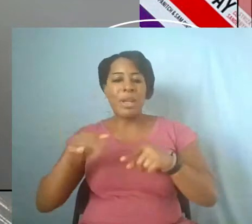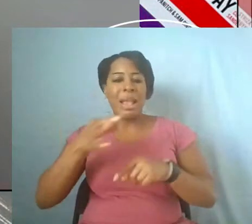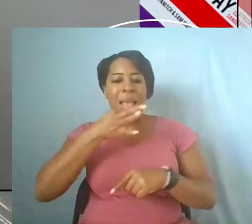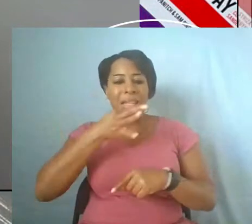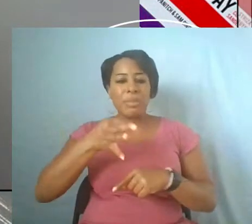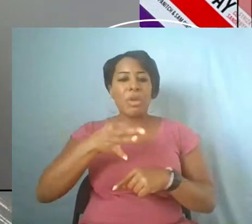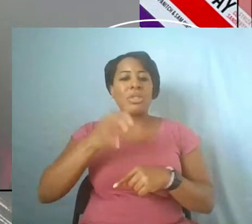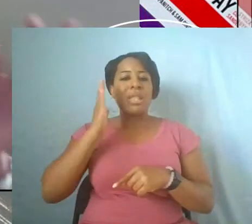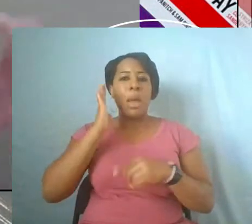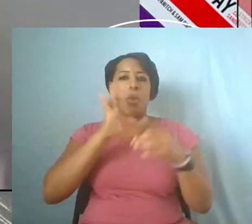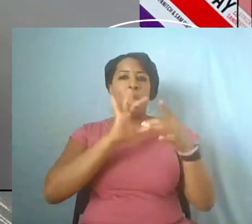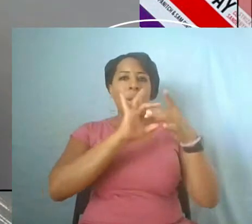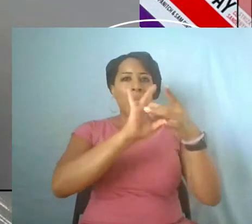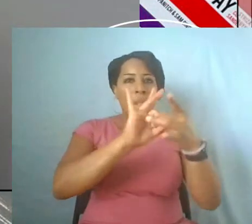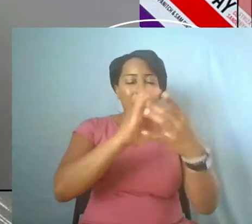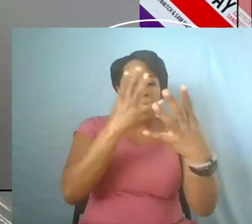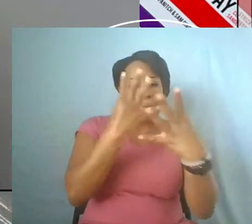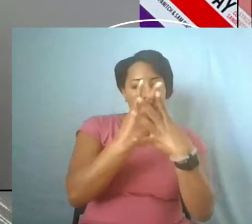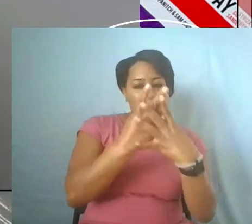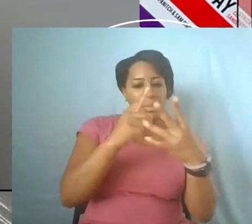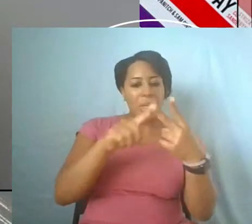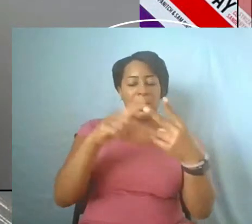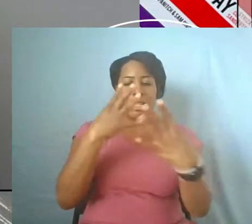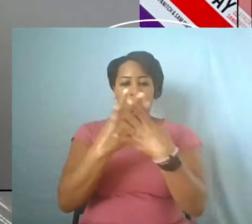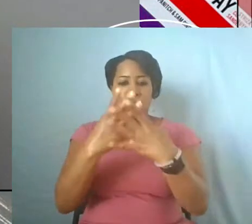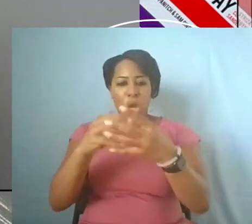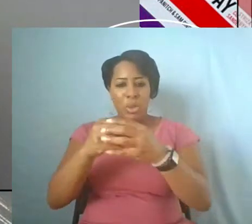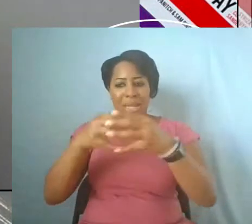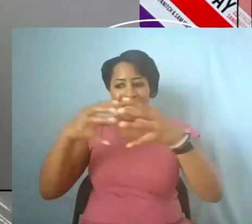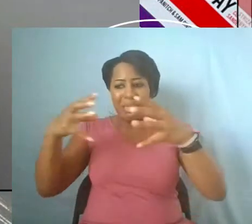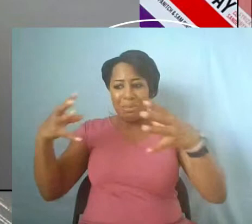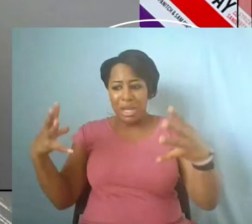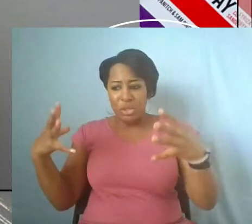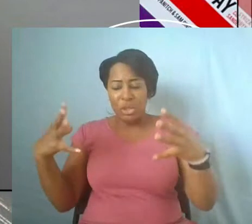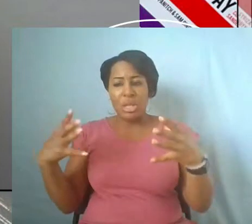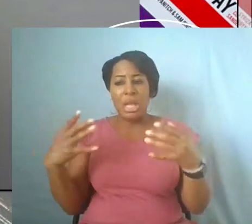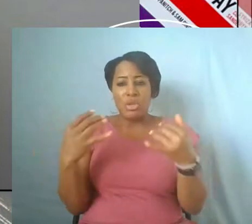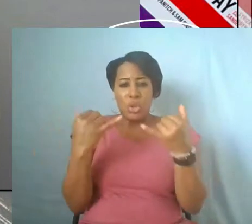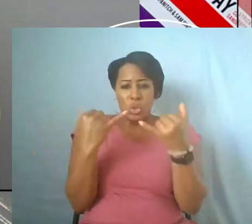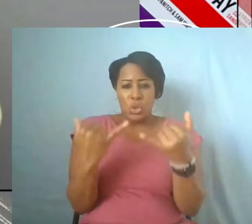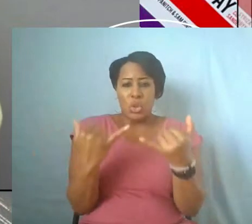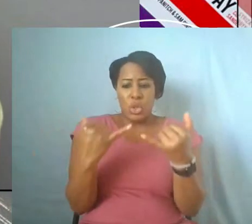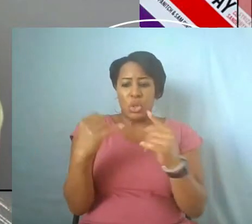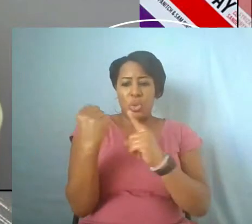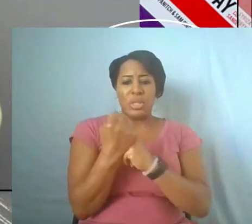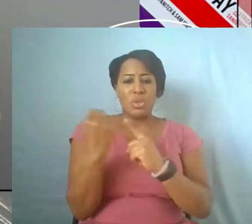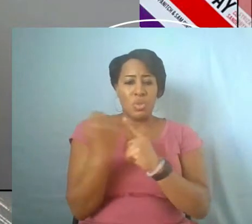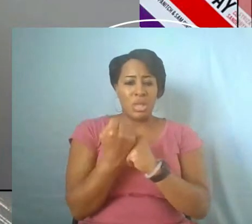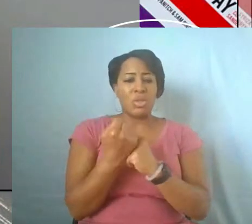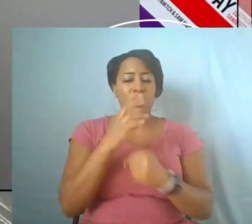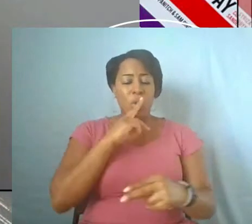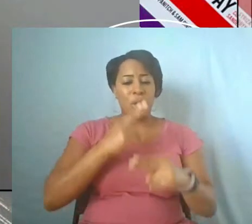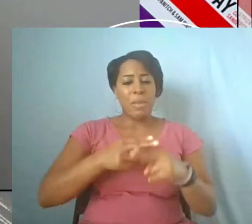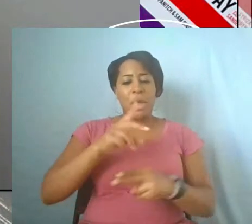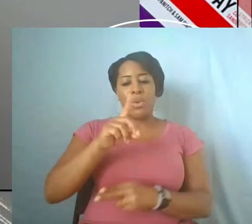dots between imprisonment and jail expansion to the current moment to defund police. They